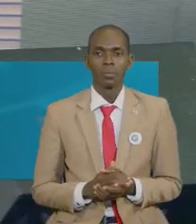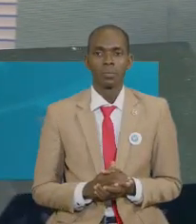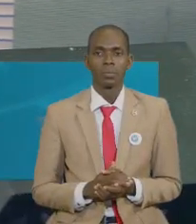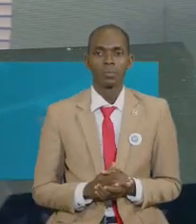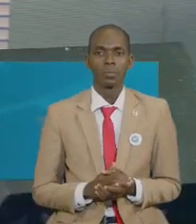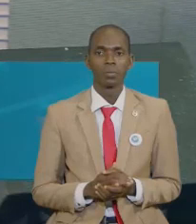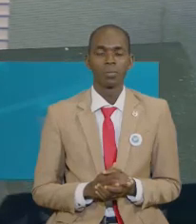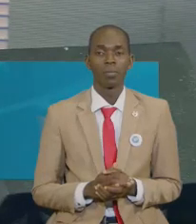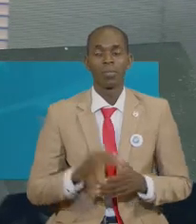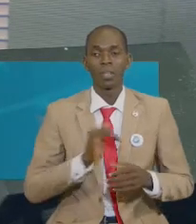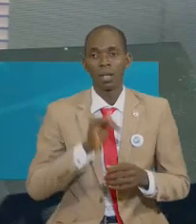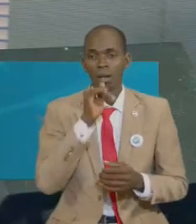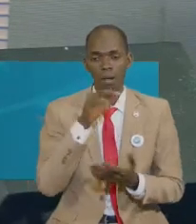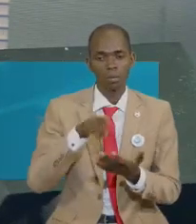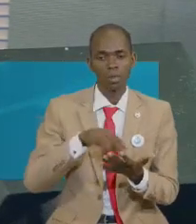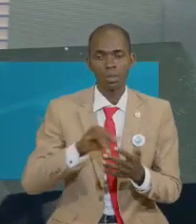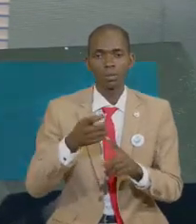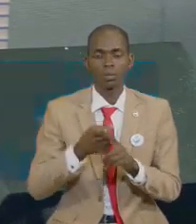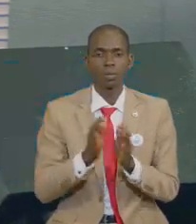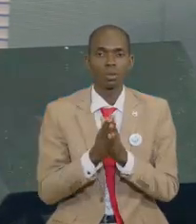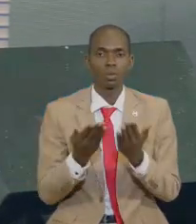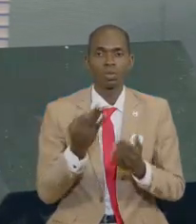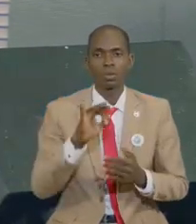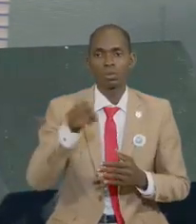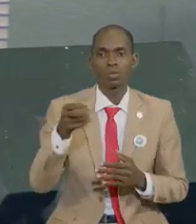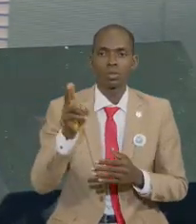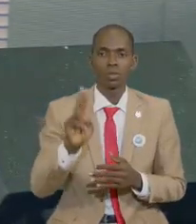I'm reading from John chapter 14 verse 12.